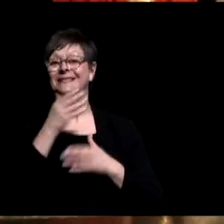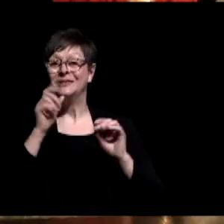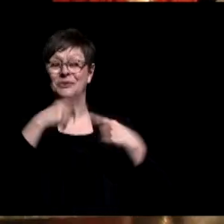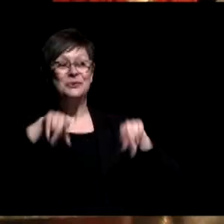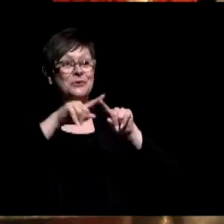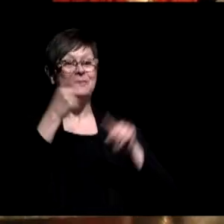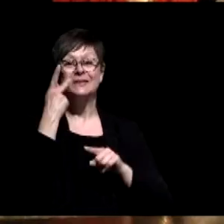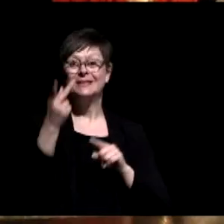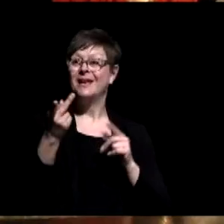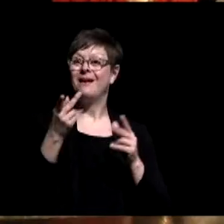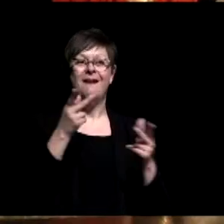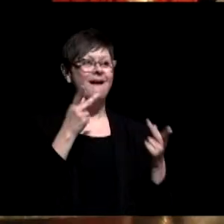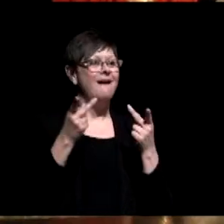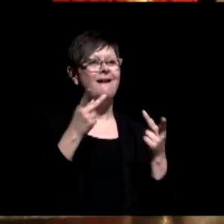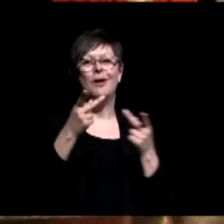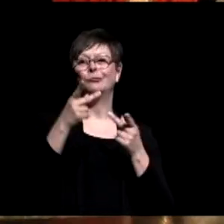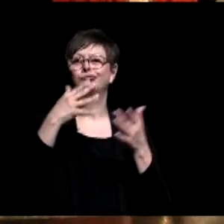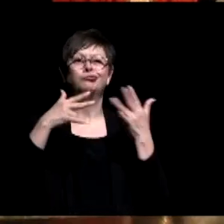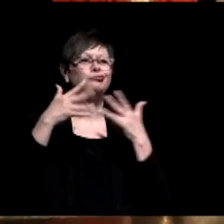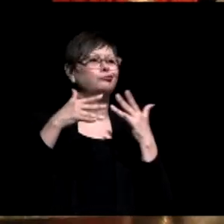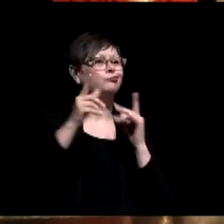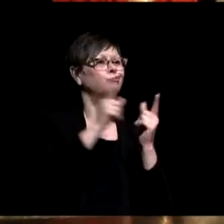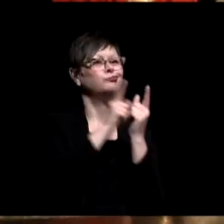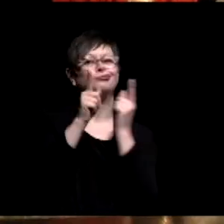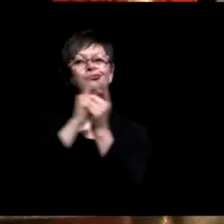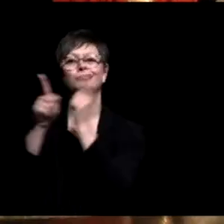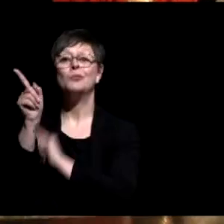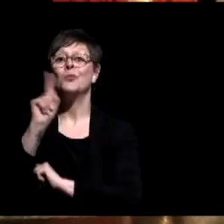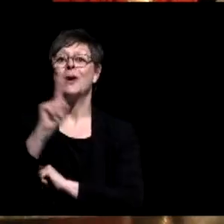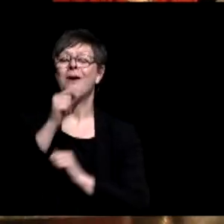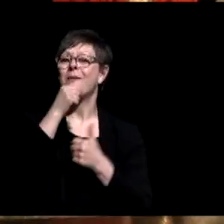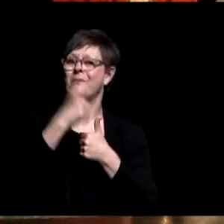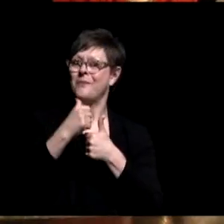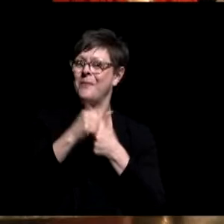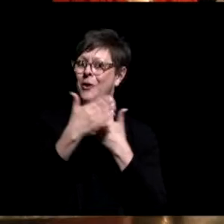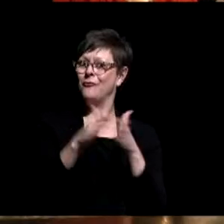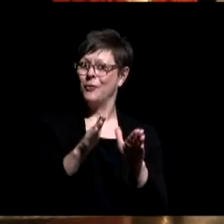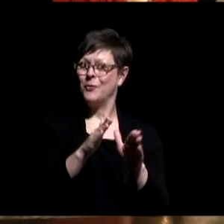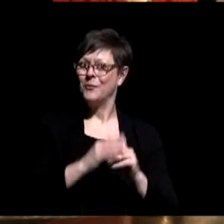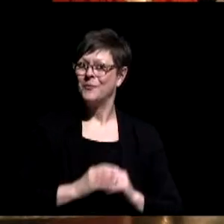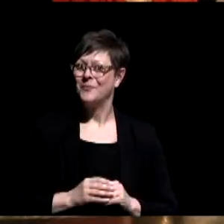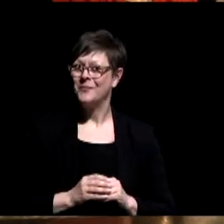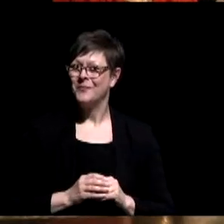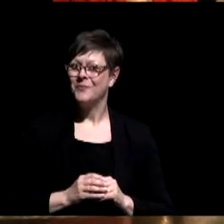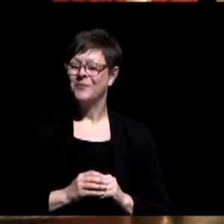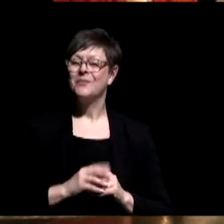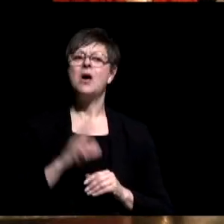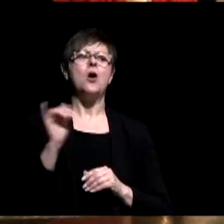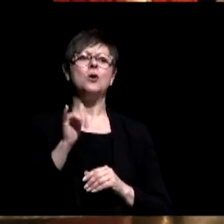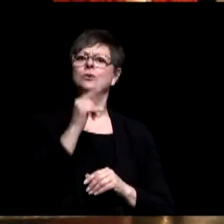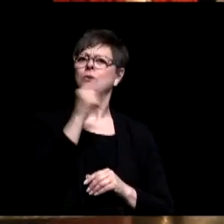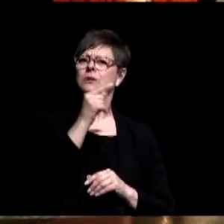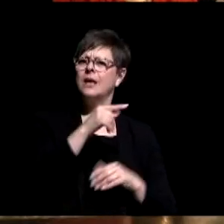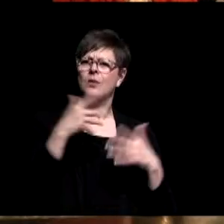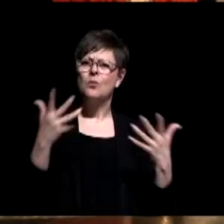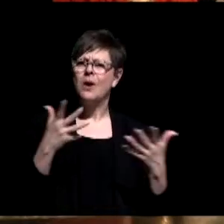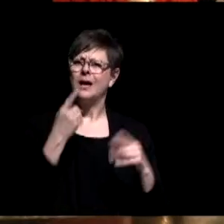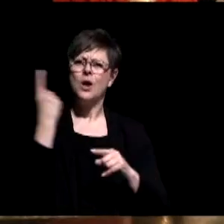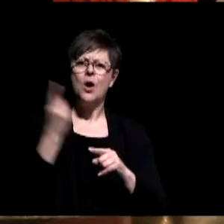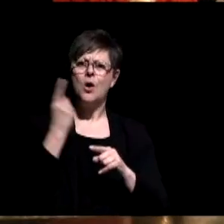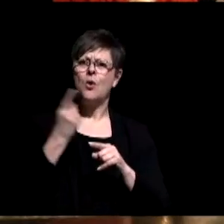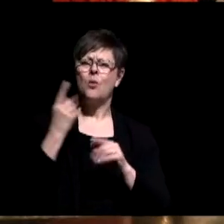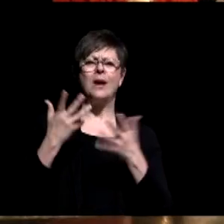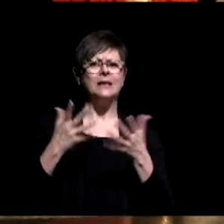who many of us interact with regularly at the mailroom counter. They also operate diligently behind the scenes,